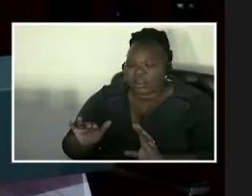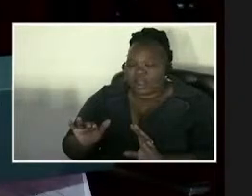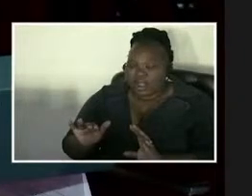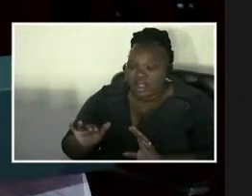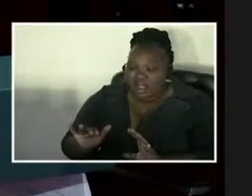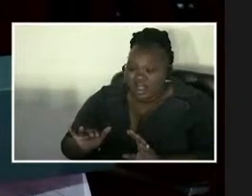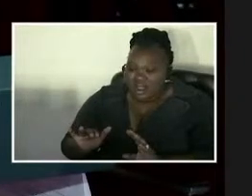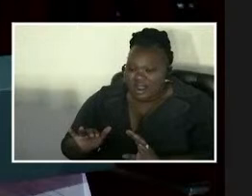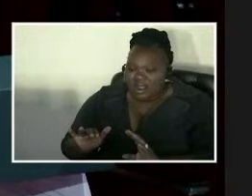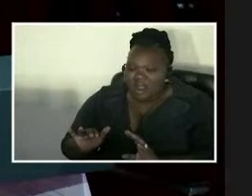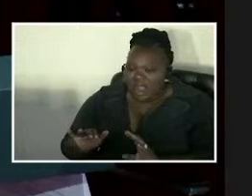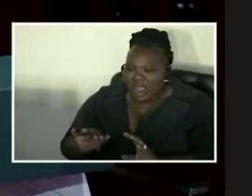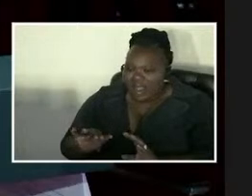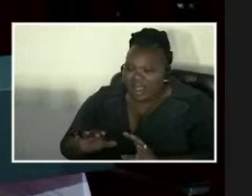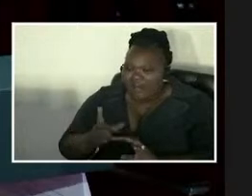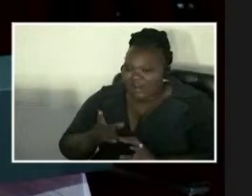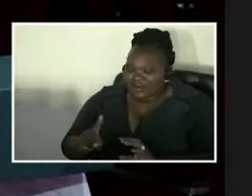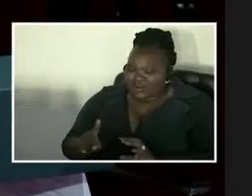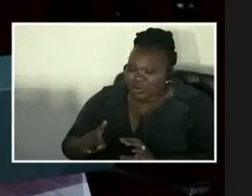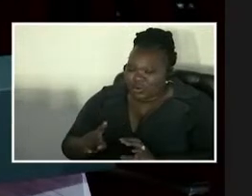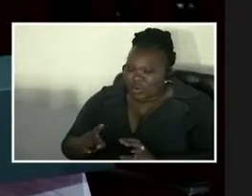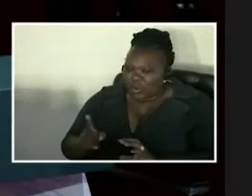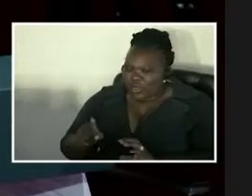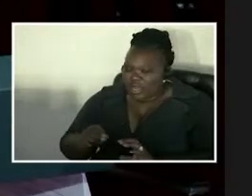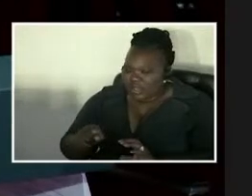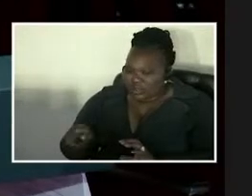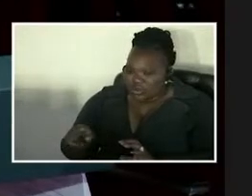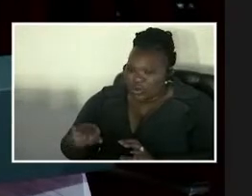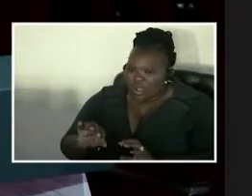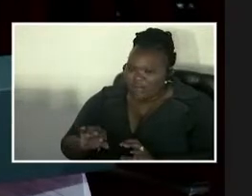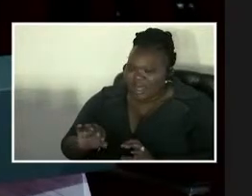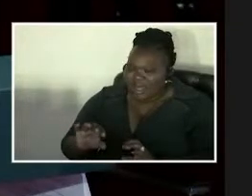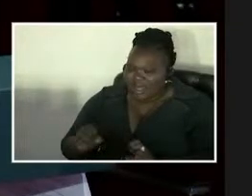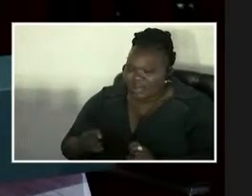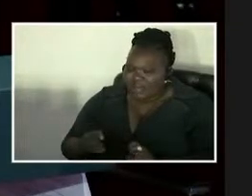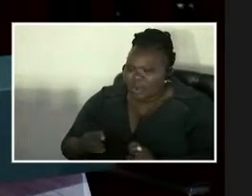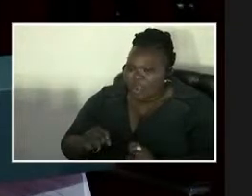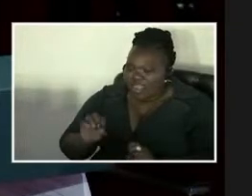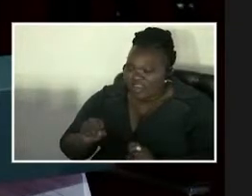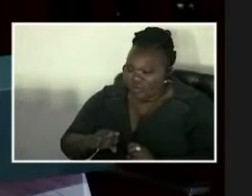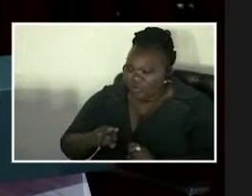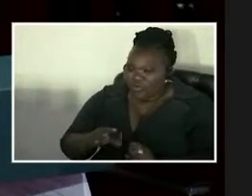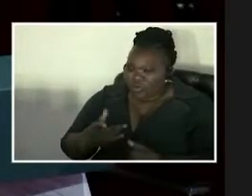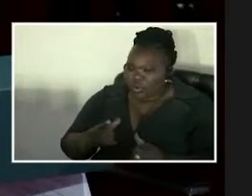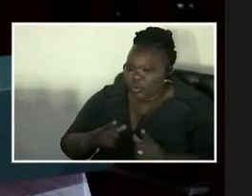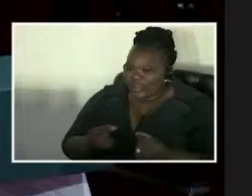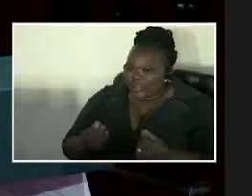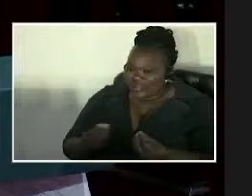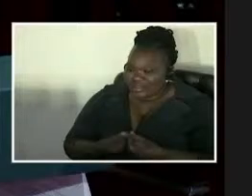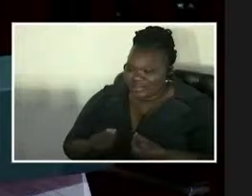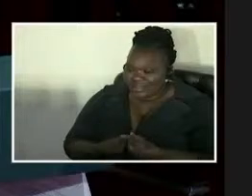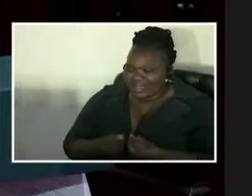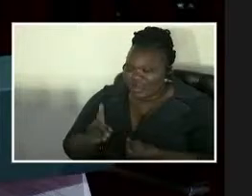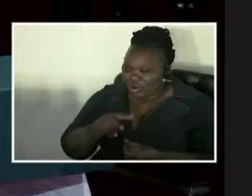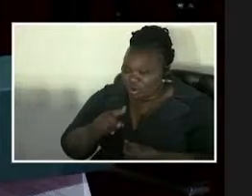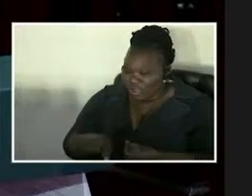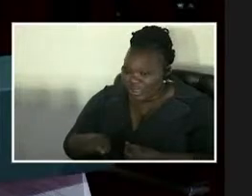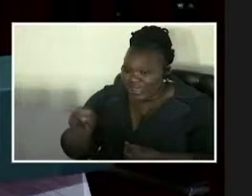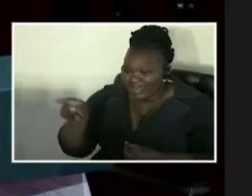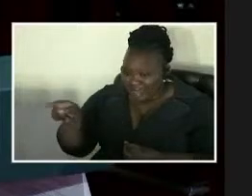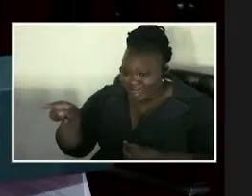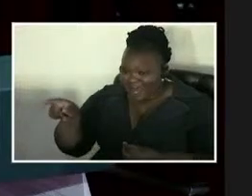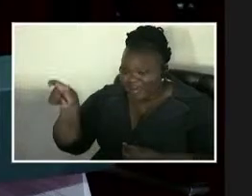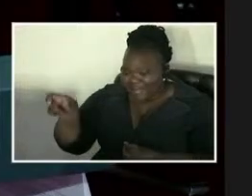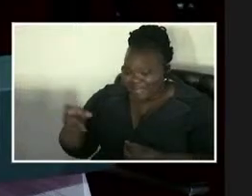of medical negligence in hospitals and clinics that be held accountable and met to pay those claims this huge